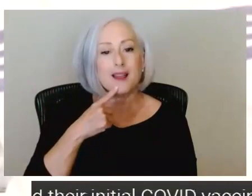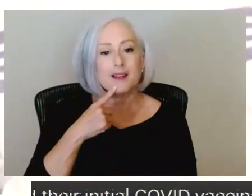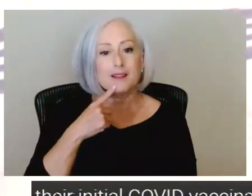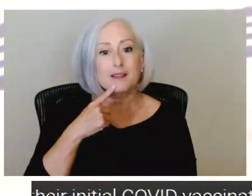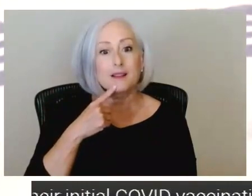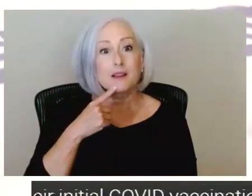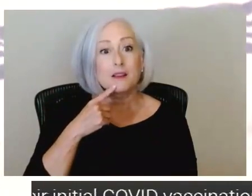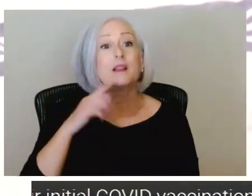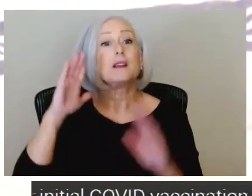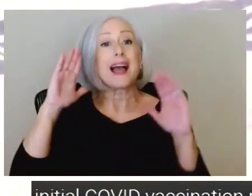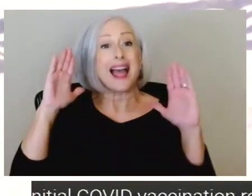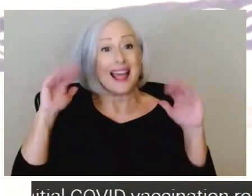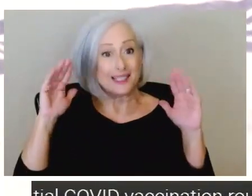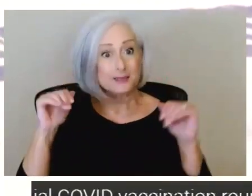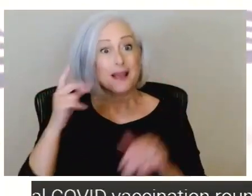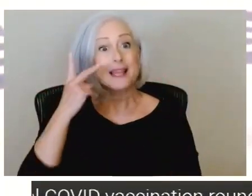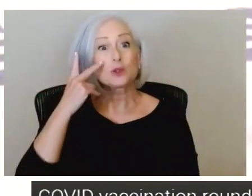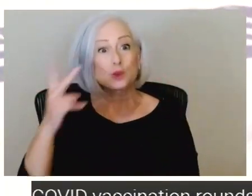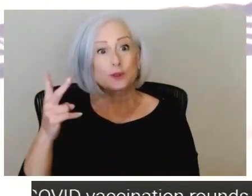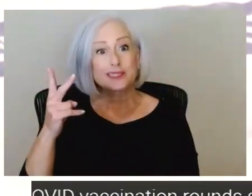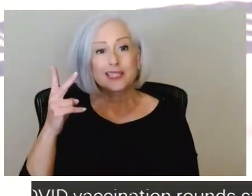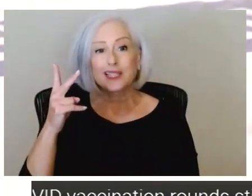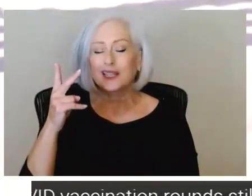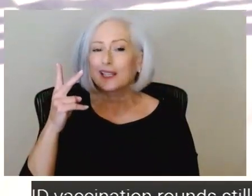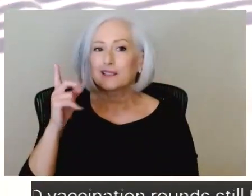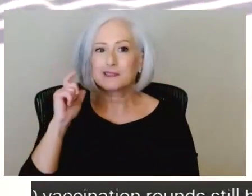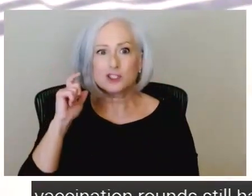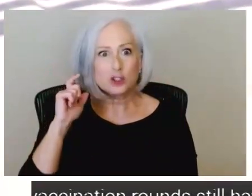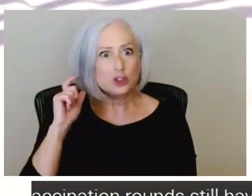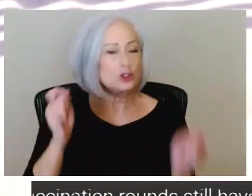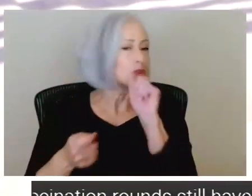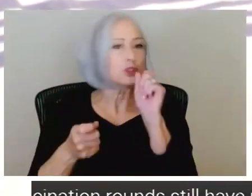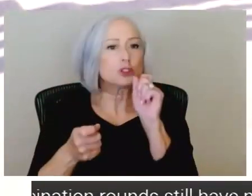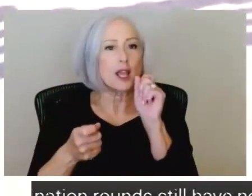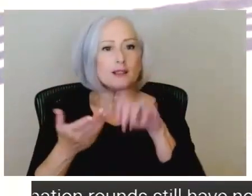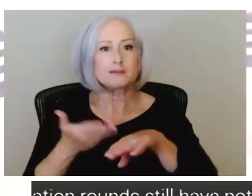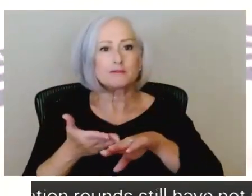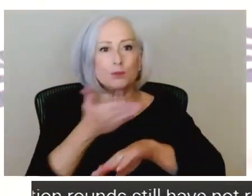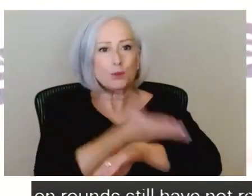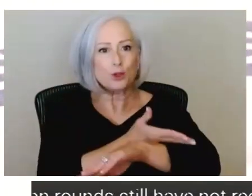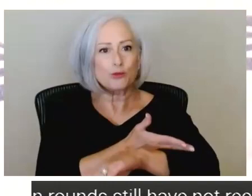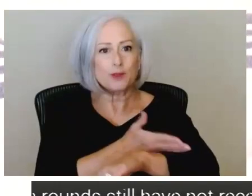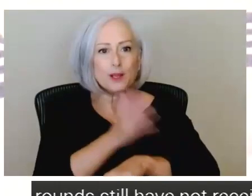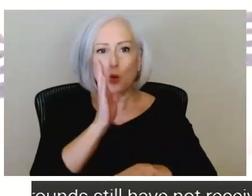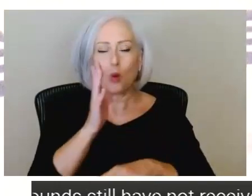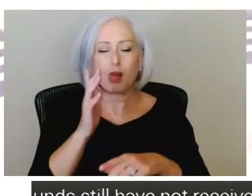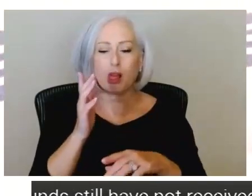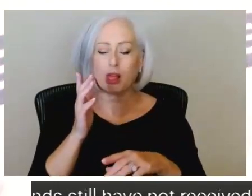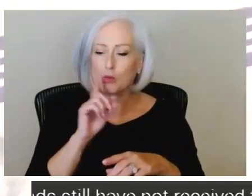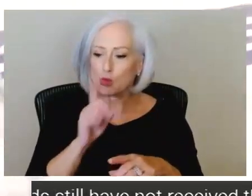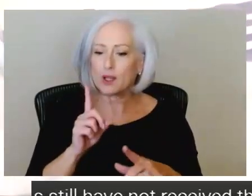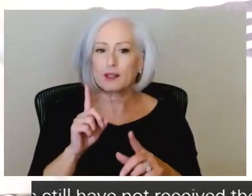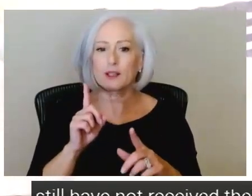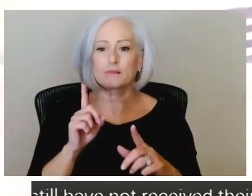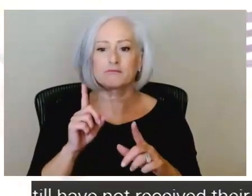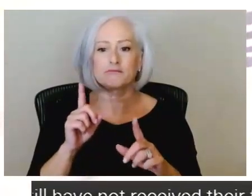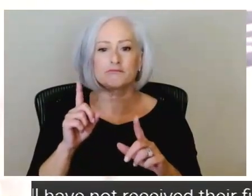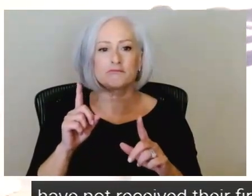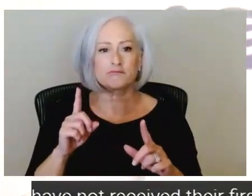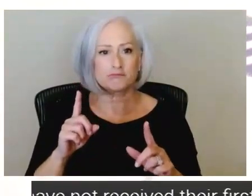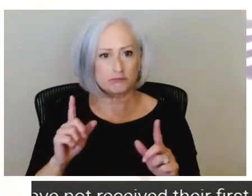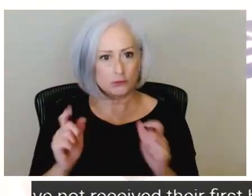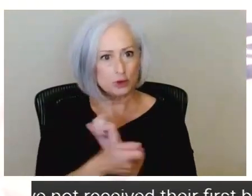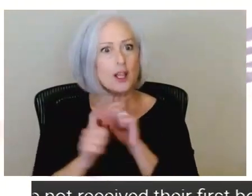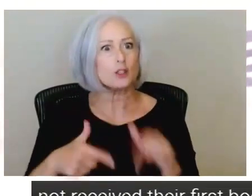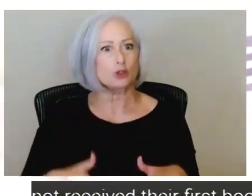see a huge difference and an improvement. This is going to be life-changing. This procedure is expected to give